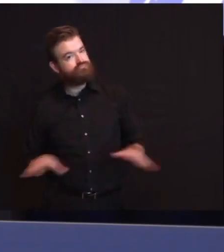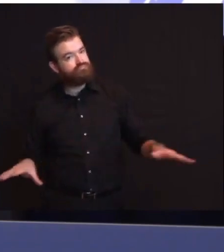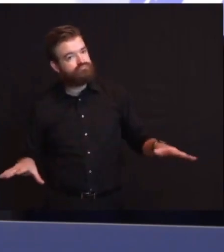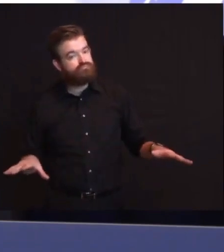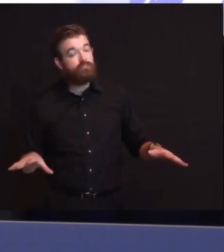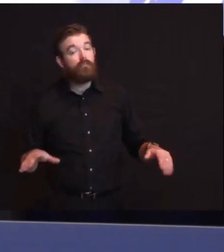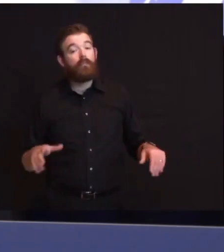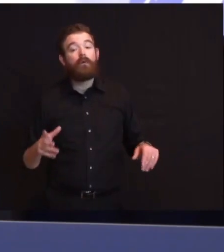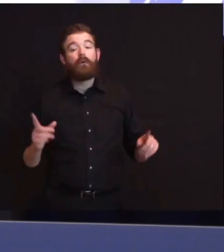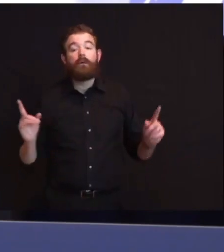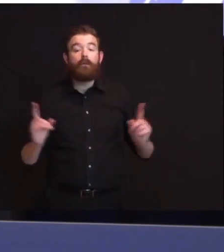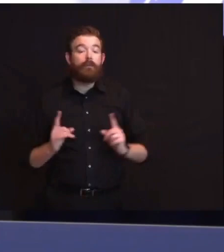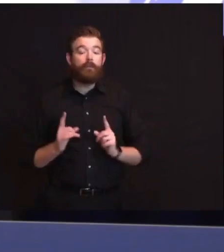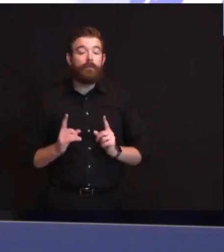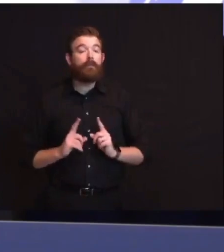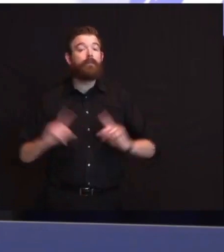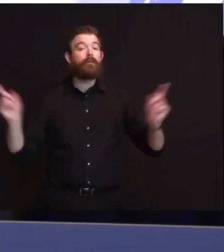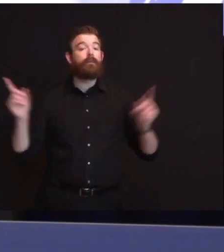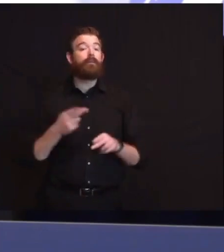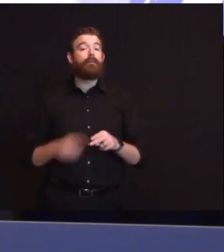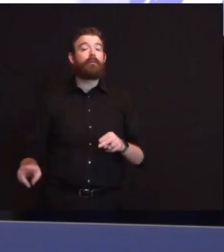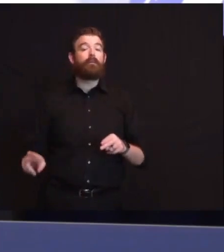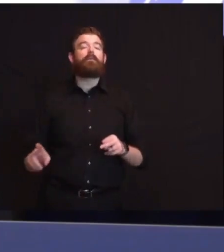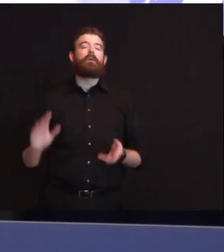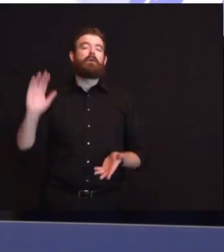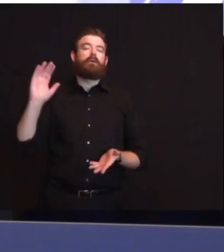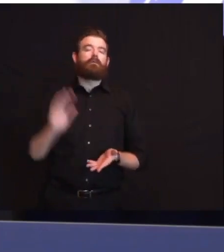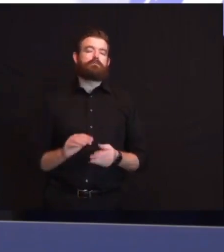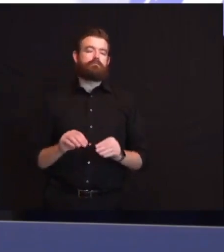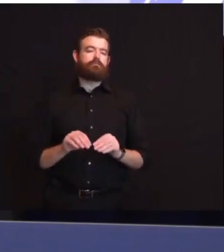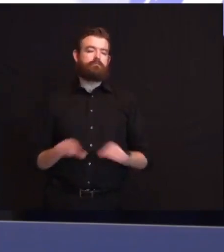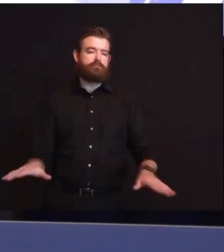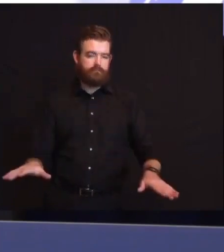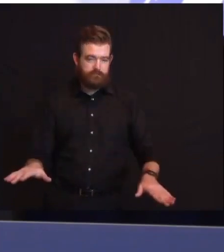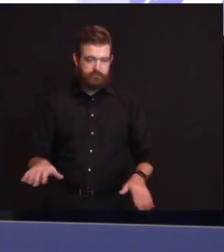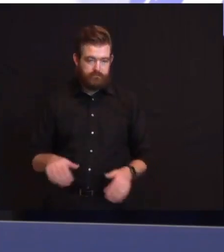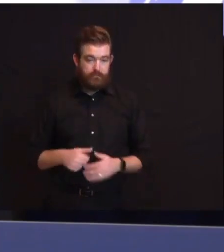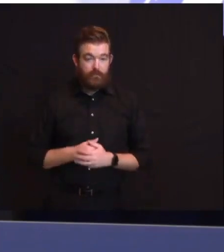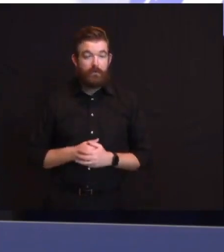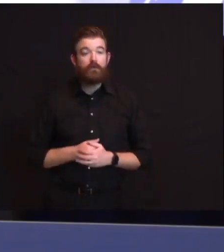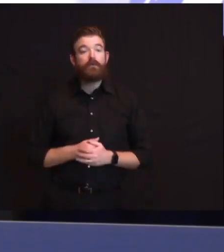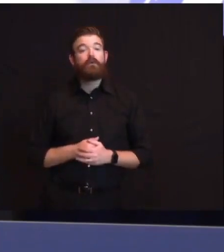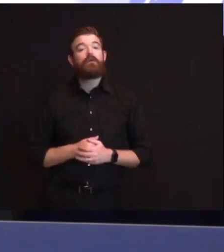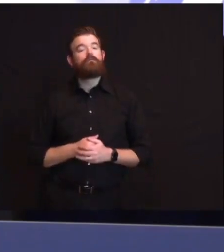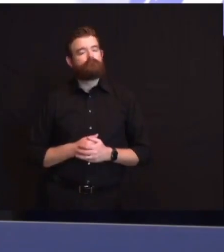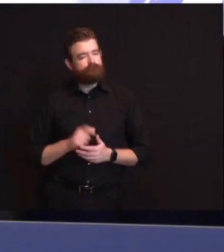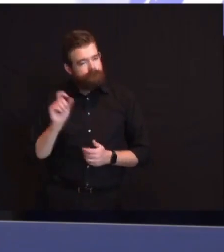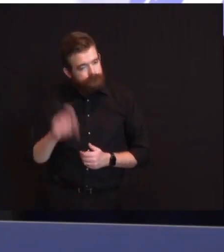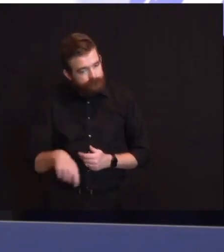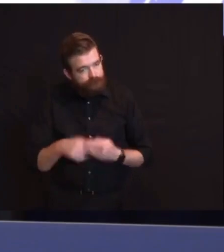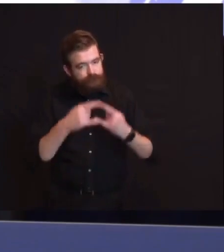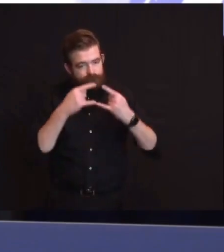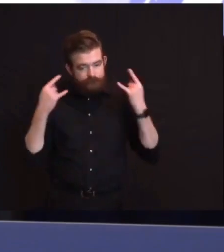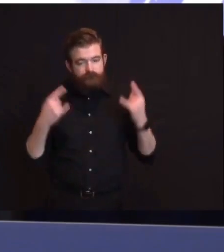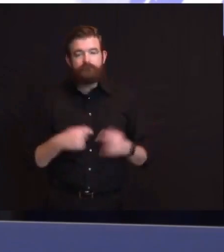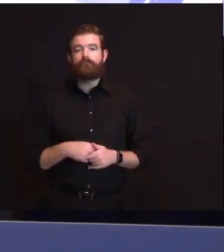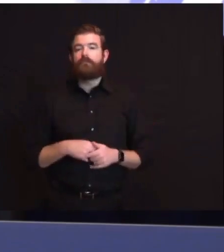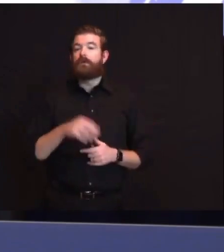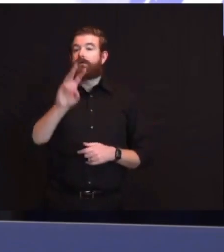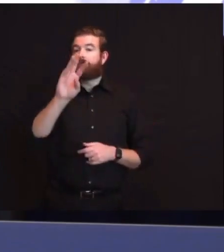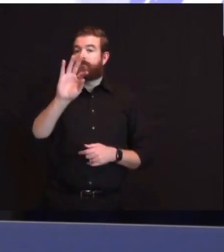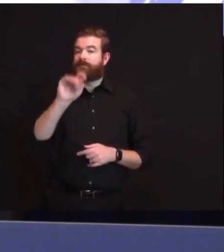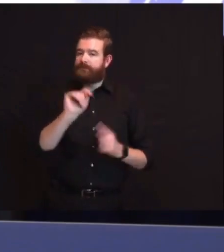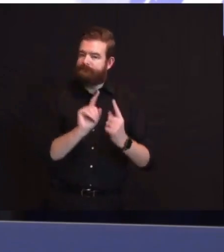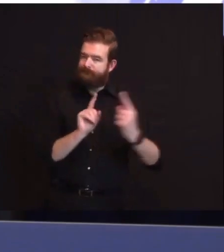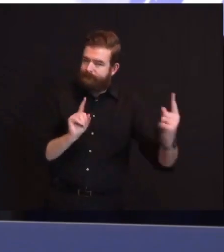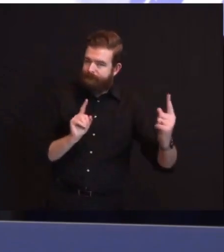stay at least 6 feet apart, wear masks, practice frequent hand washing. Provide or encourage attendees to bring supplies